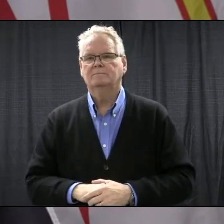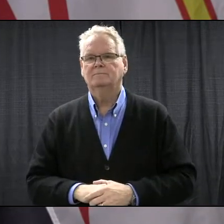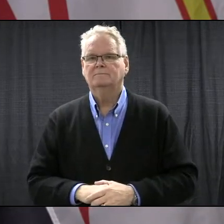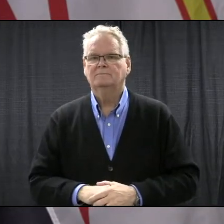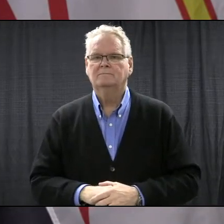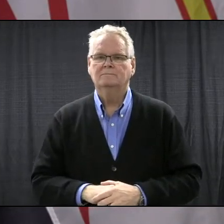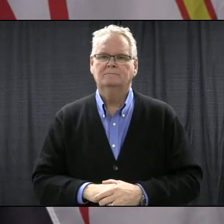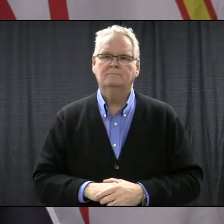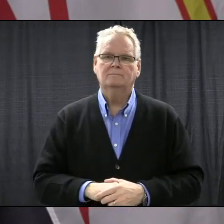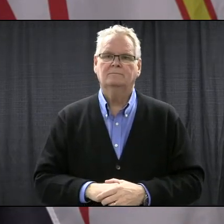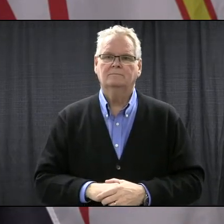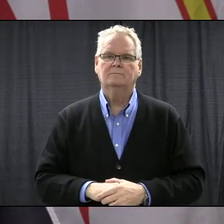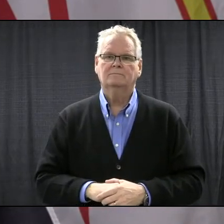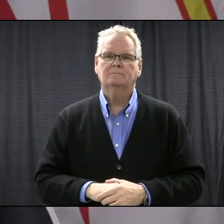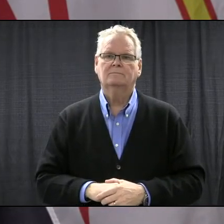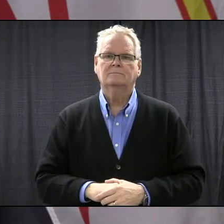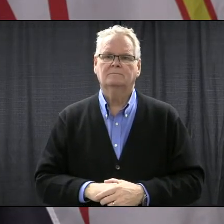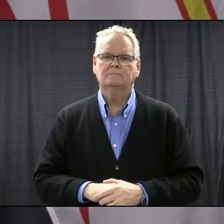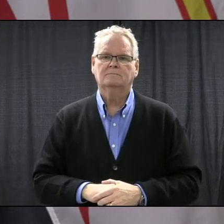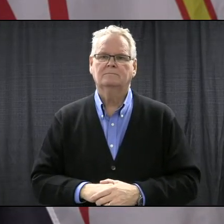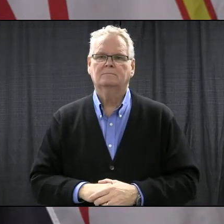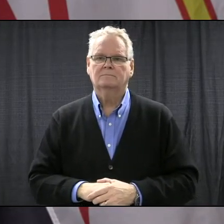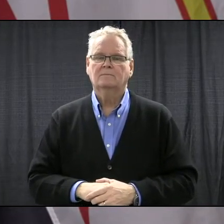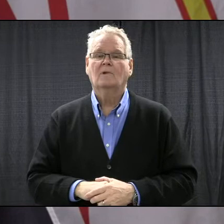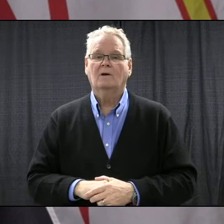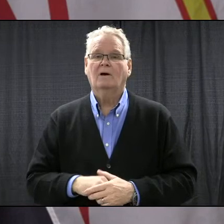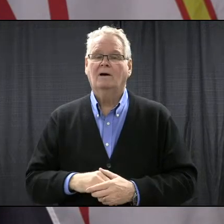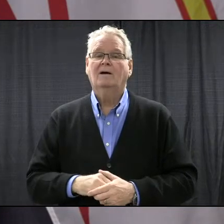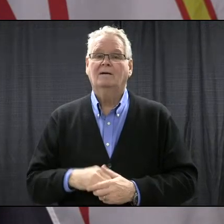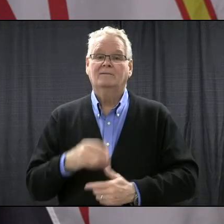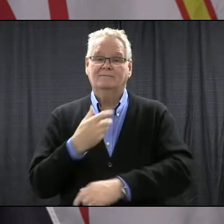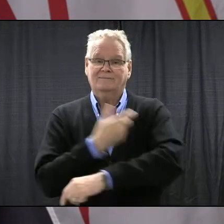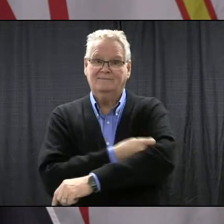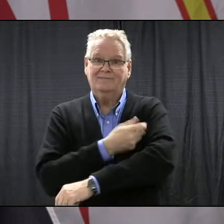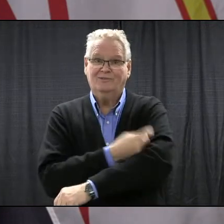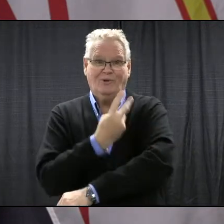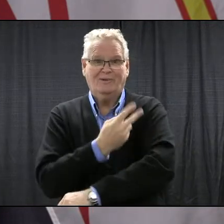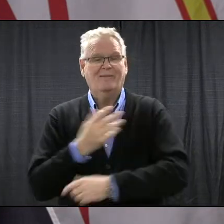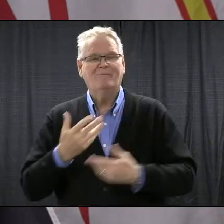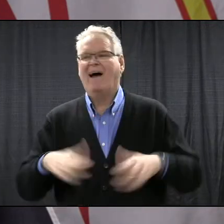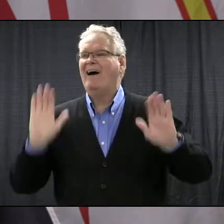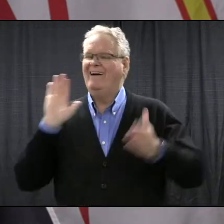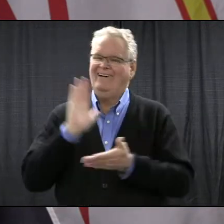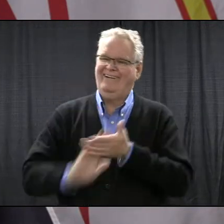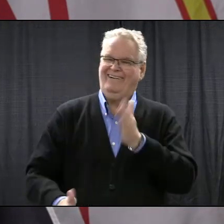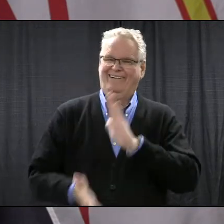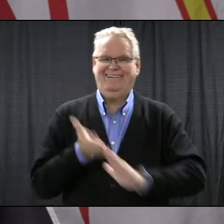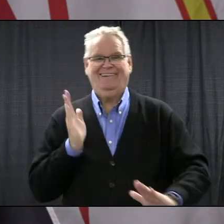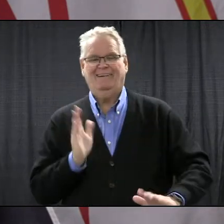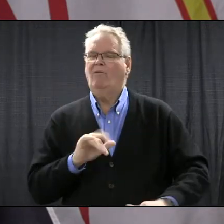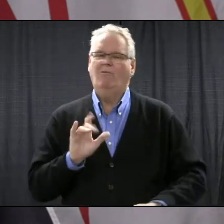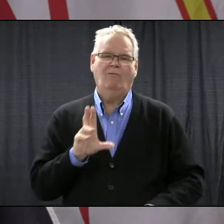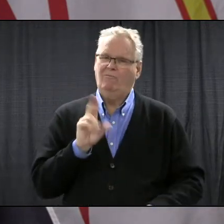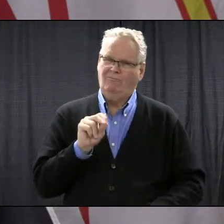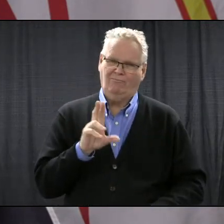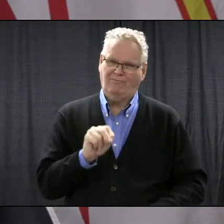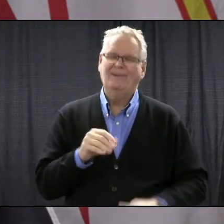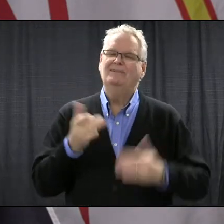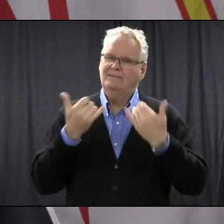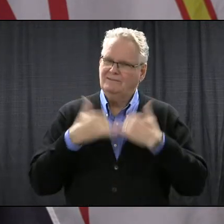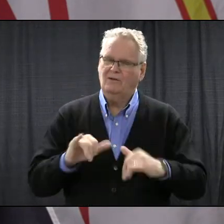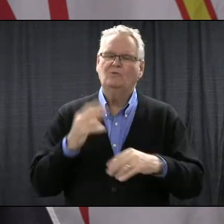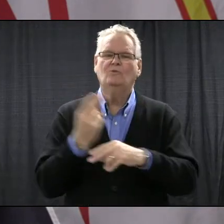public spaces. The special measures orders remain in place, making masks mandatory, and there are no exceptions for those who are